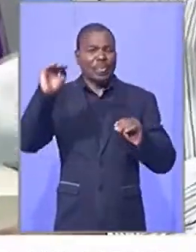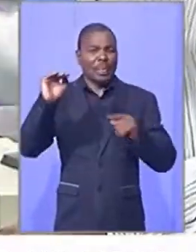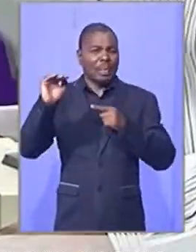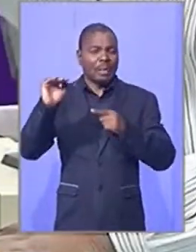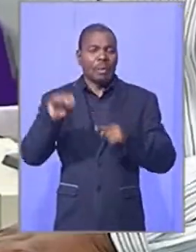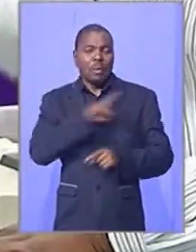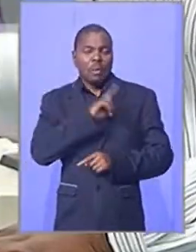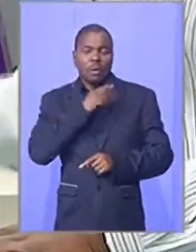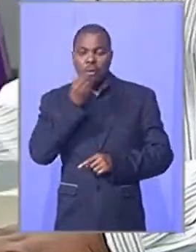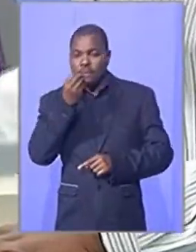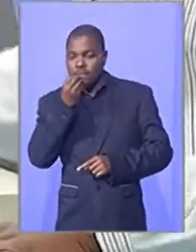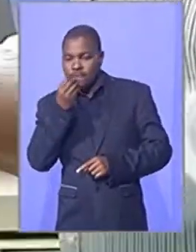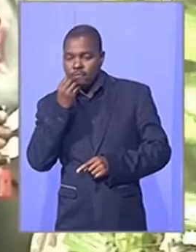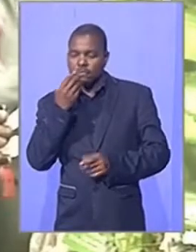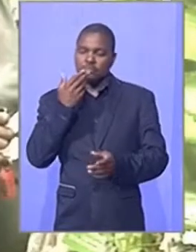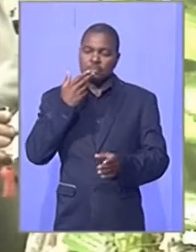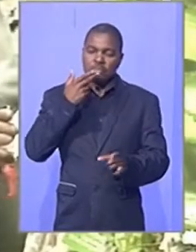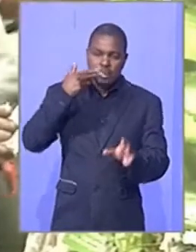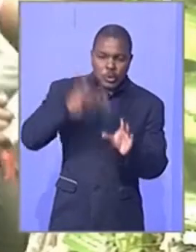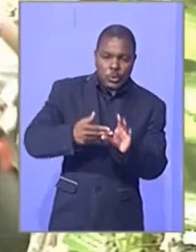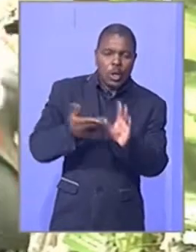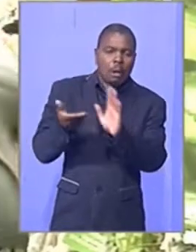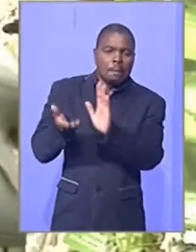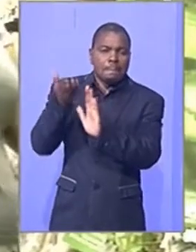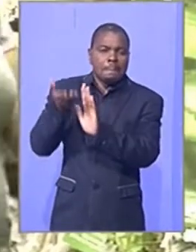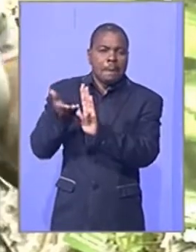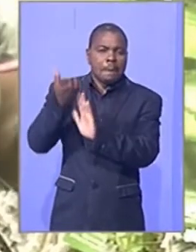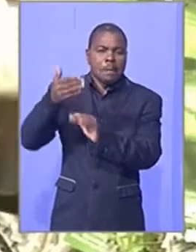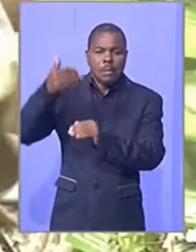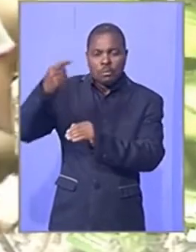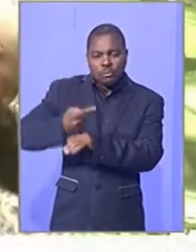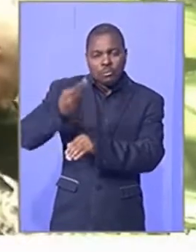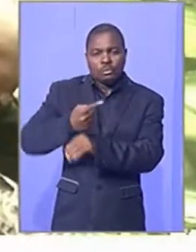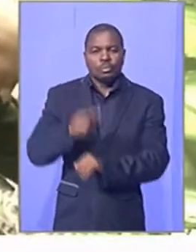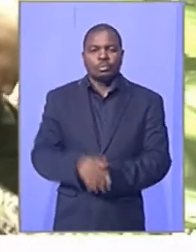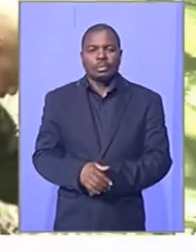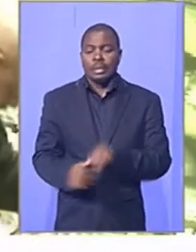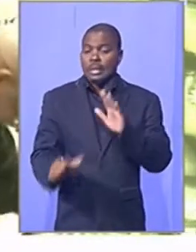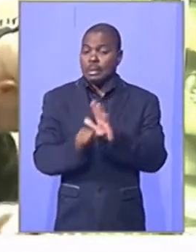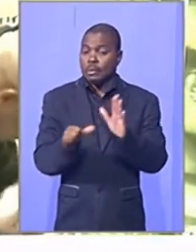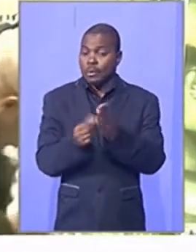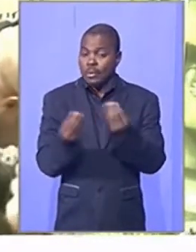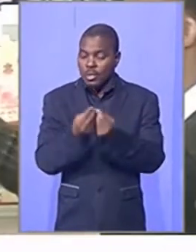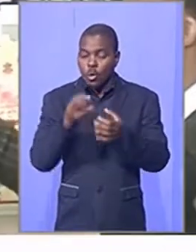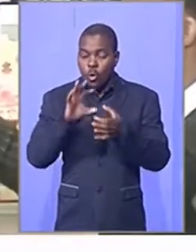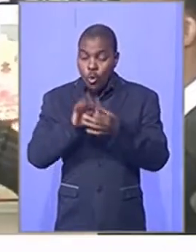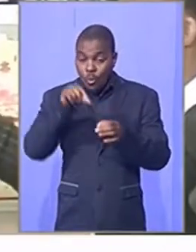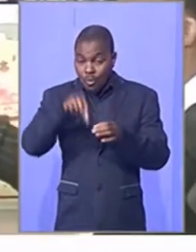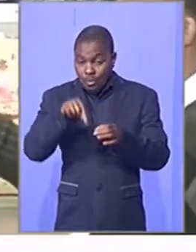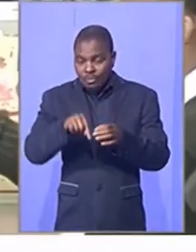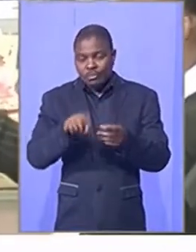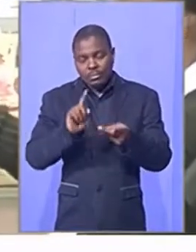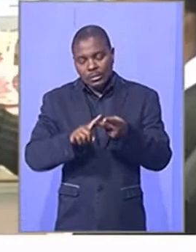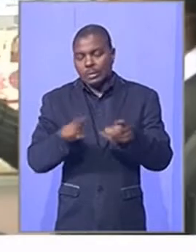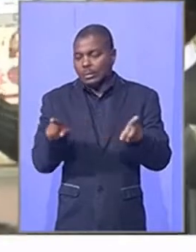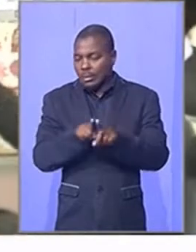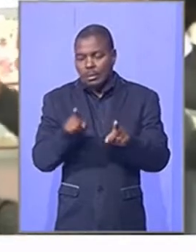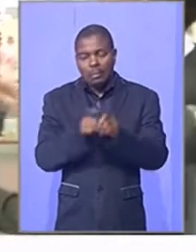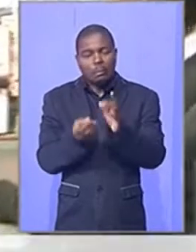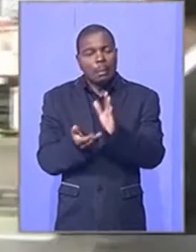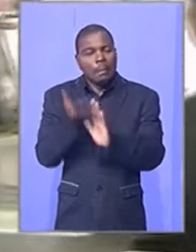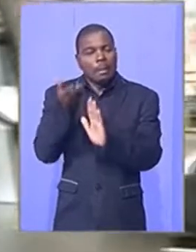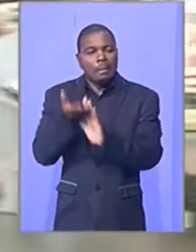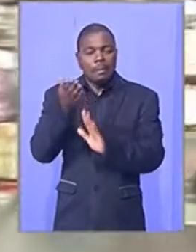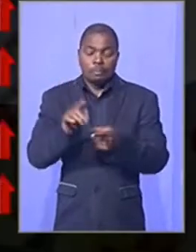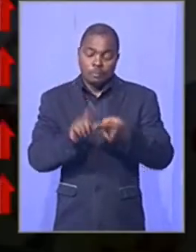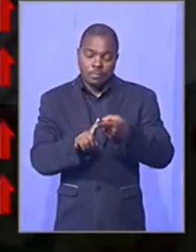ya dijo le makhura di tšwela pele go ya godimo. Ditheko tša didirišwa tše bohlokwa tša ka gae di tšwela pele go ya godimo.